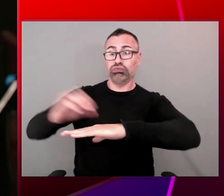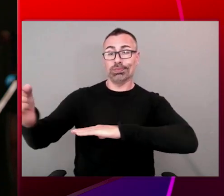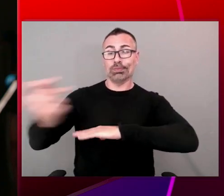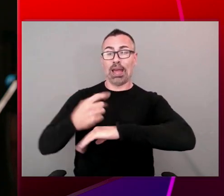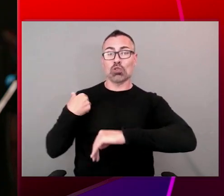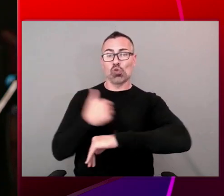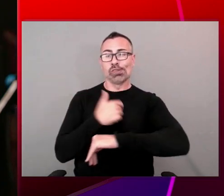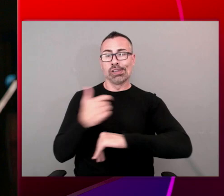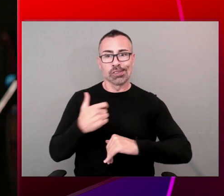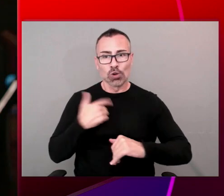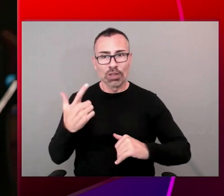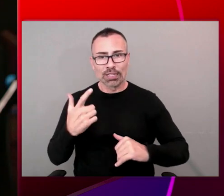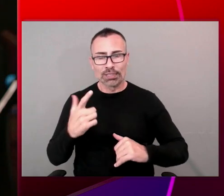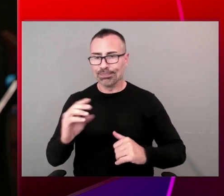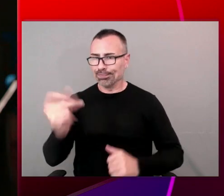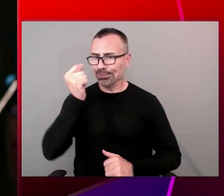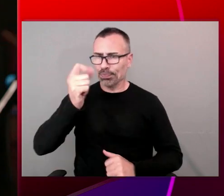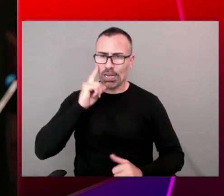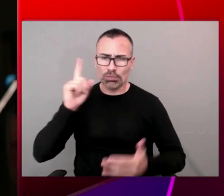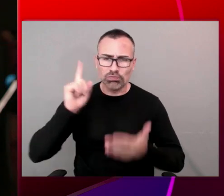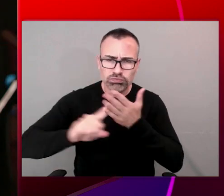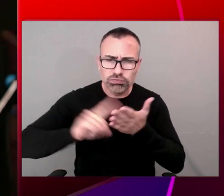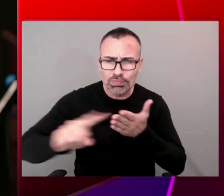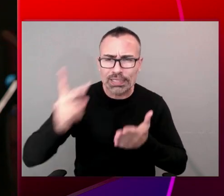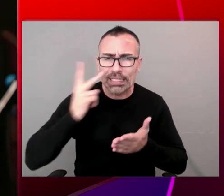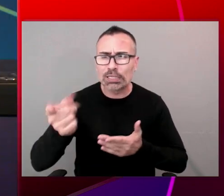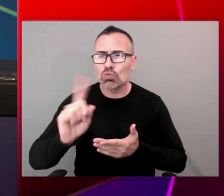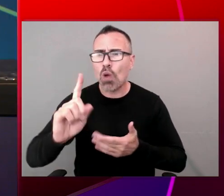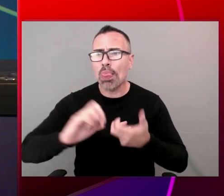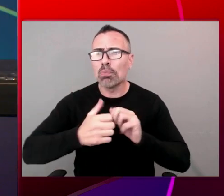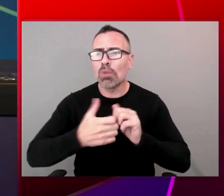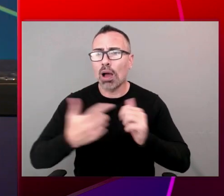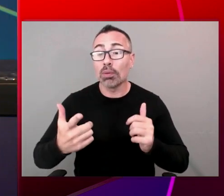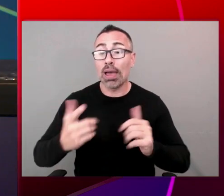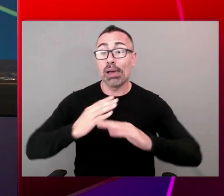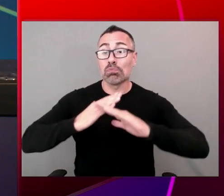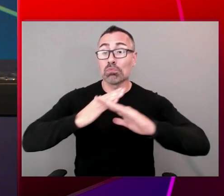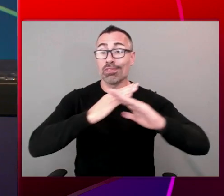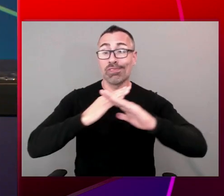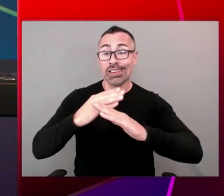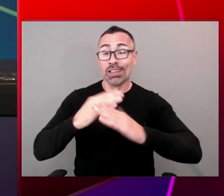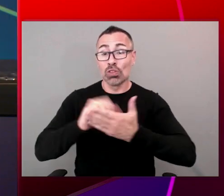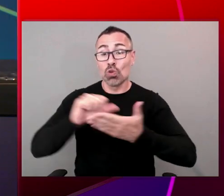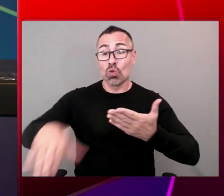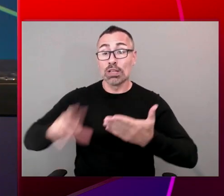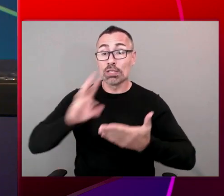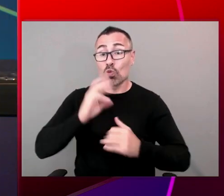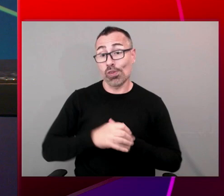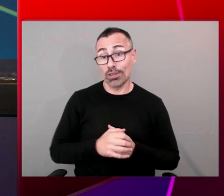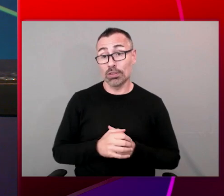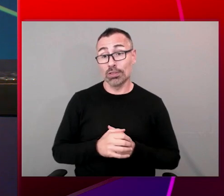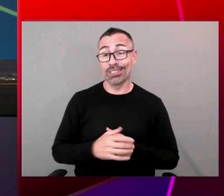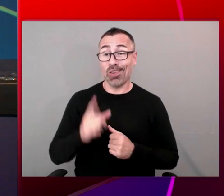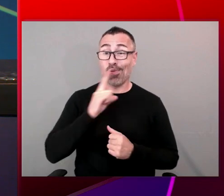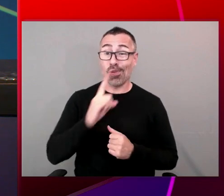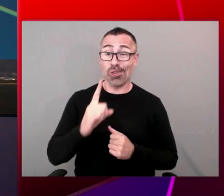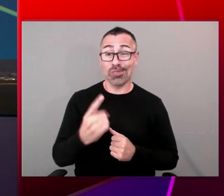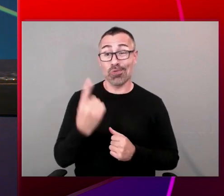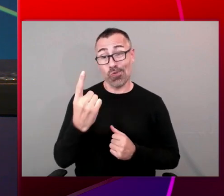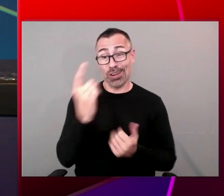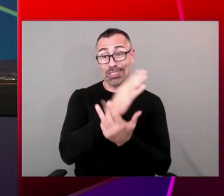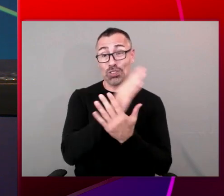what the problem is and avoid water waste. So that's one suite of services that we're using within our actual data